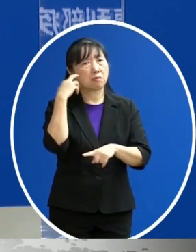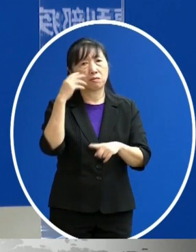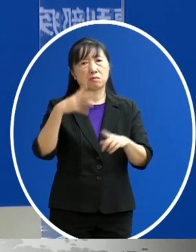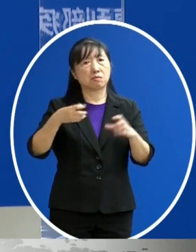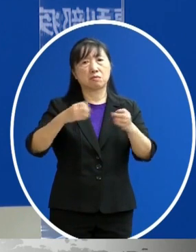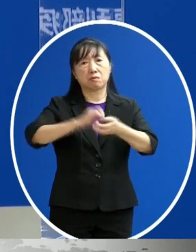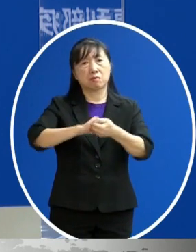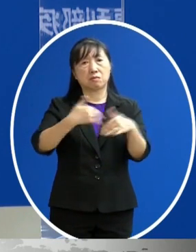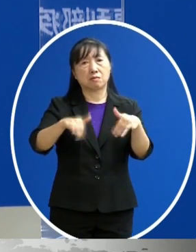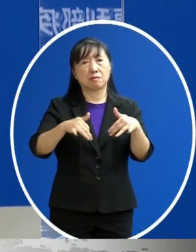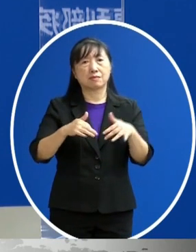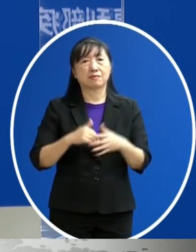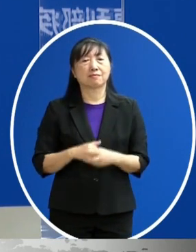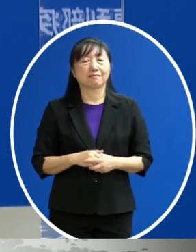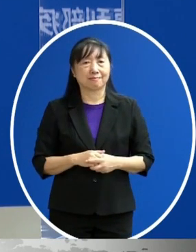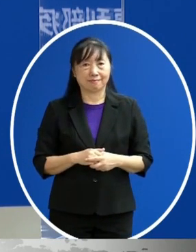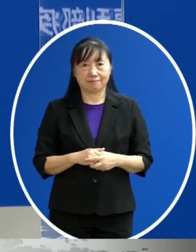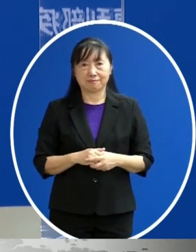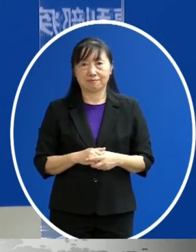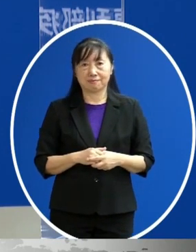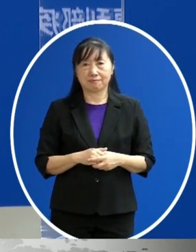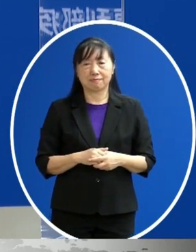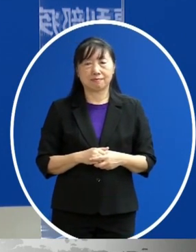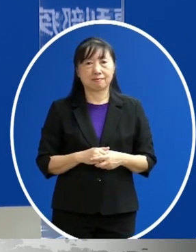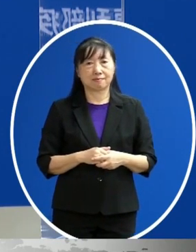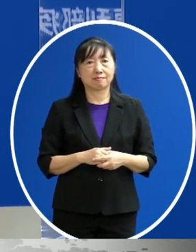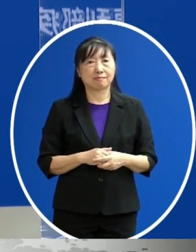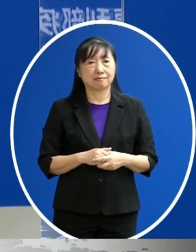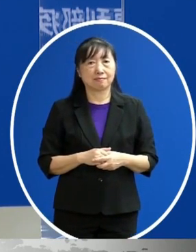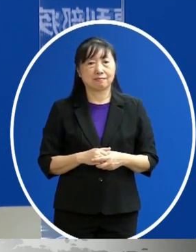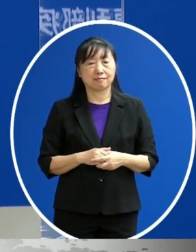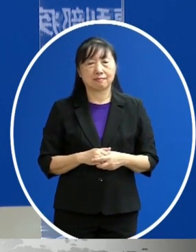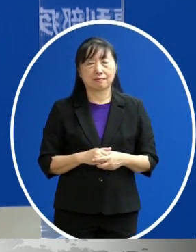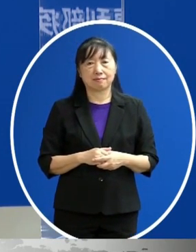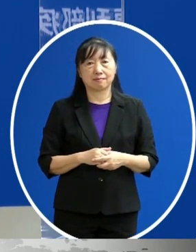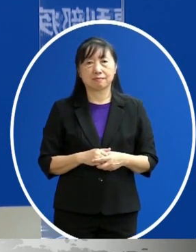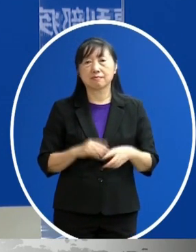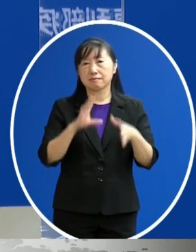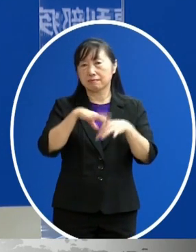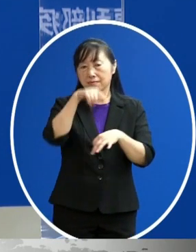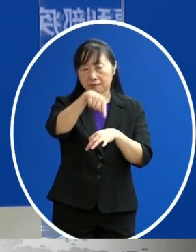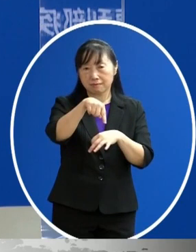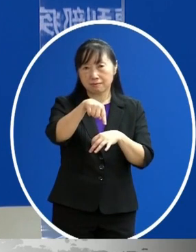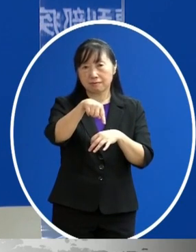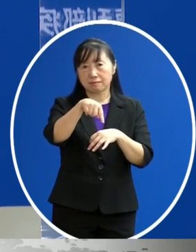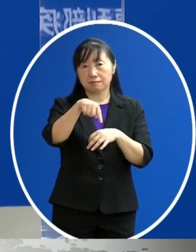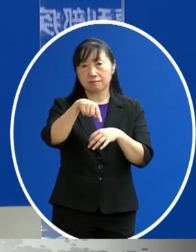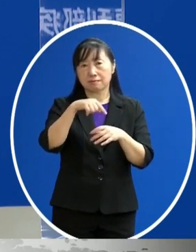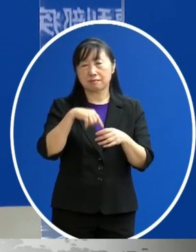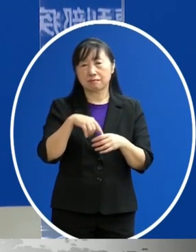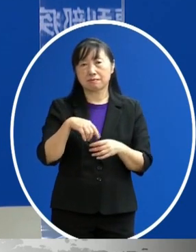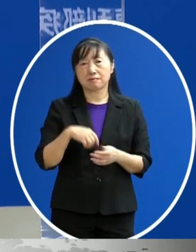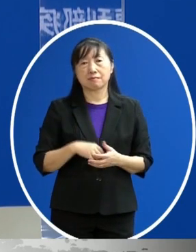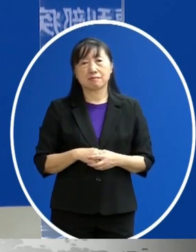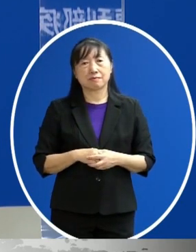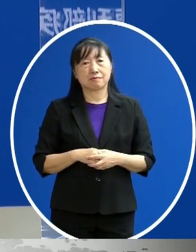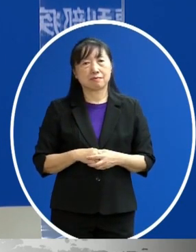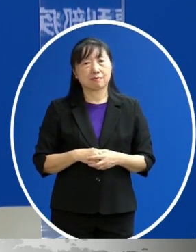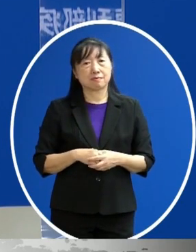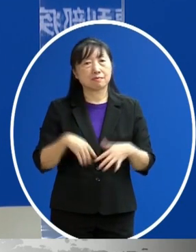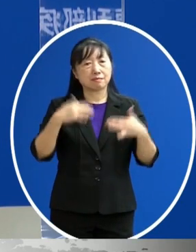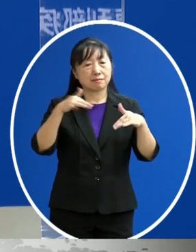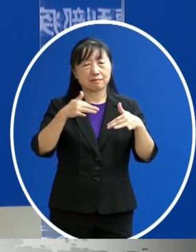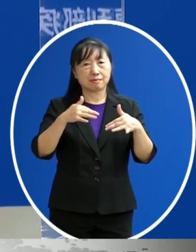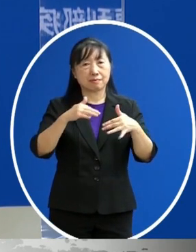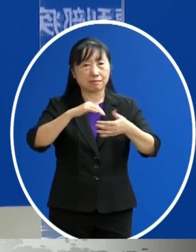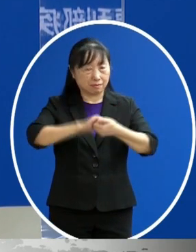time being. The main issue is that they have not reached a definite conclusion, and so they can't provide a clear position. Generally speaking, people